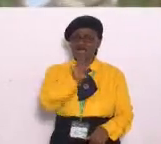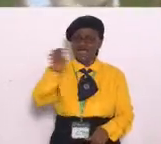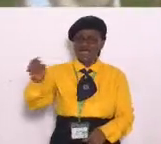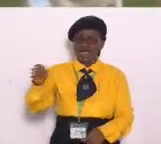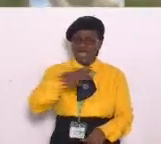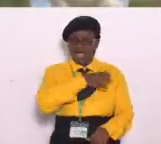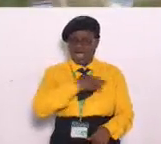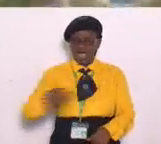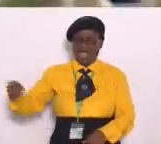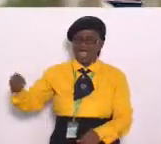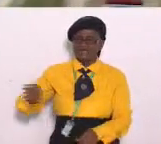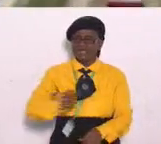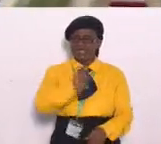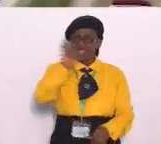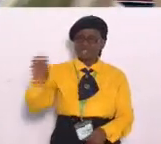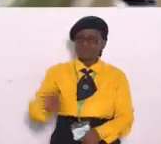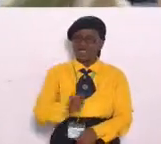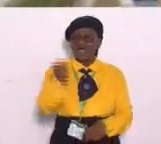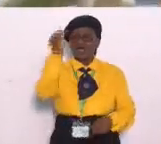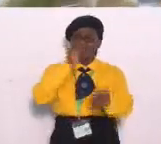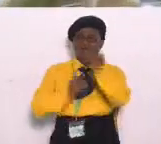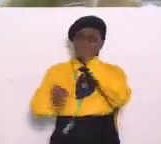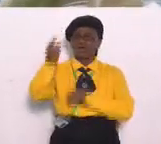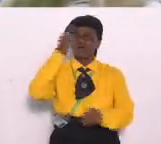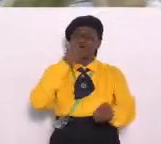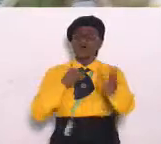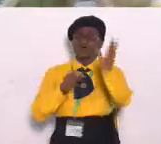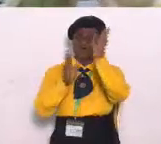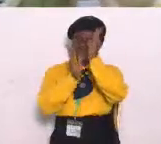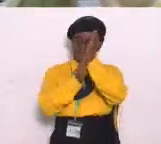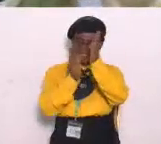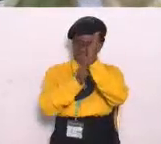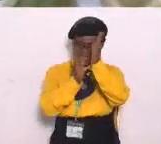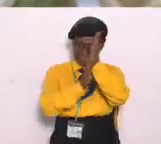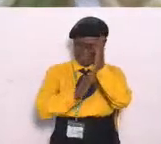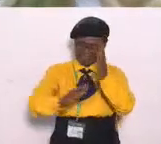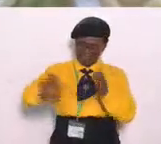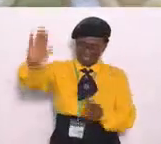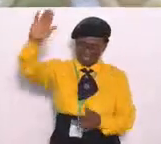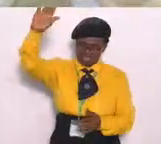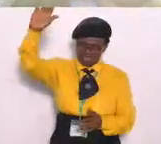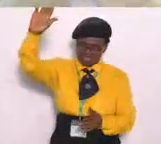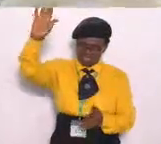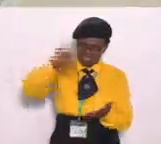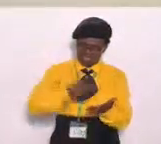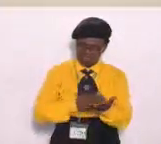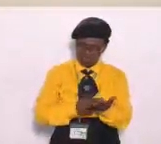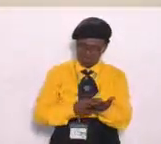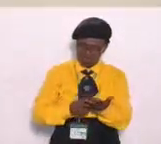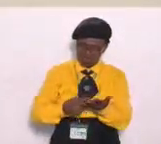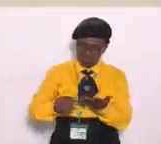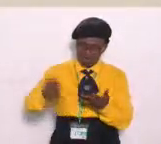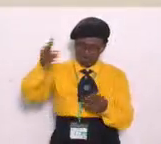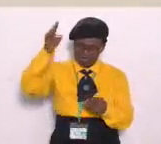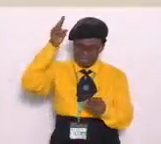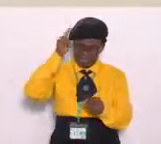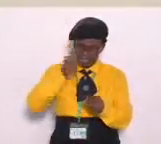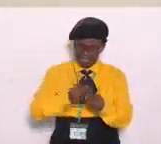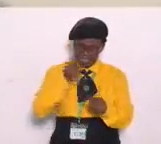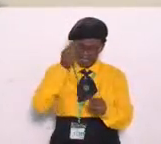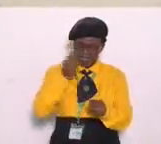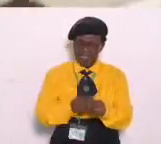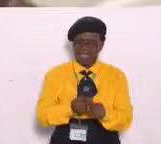forever and ever. Oh, praise His holy